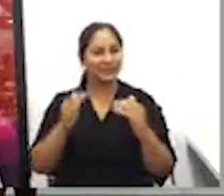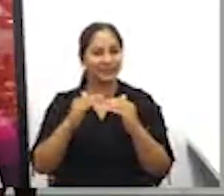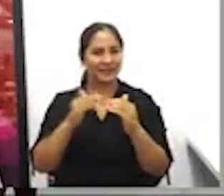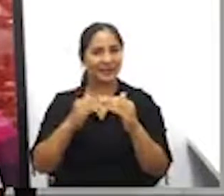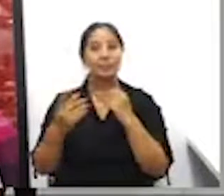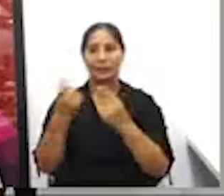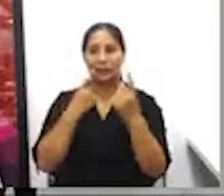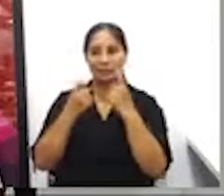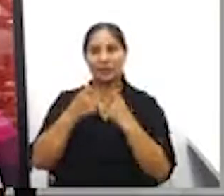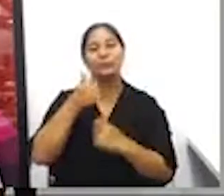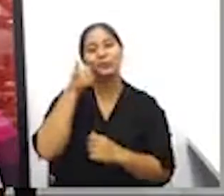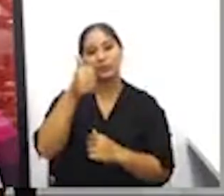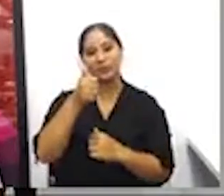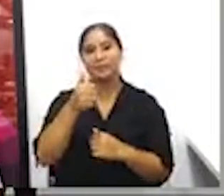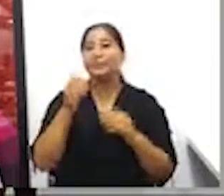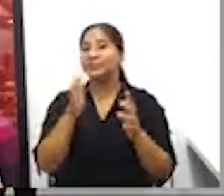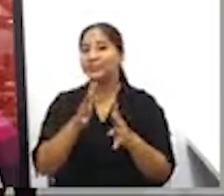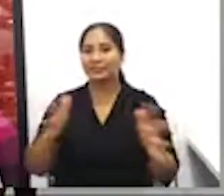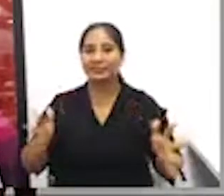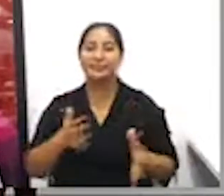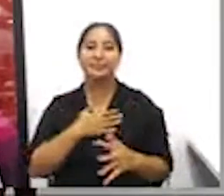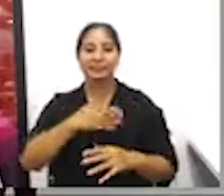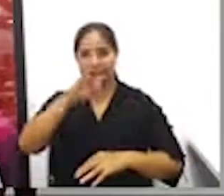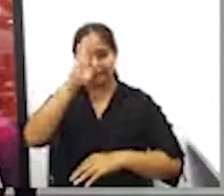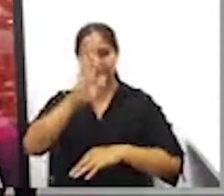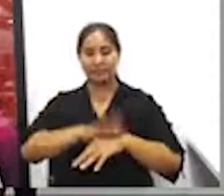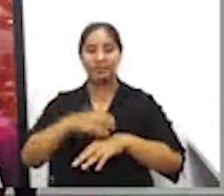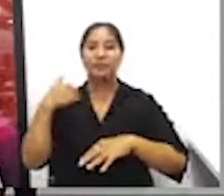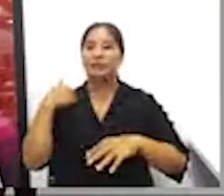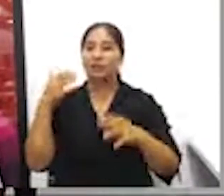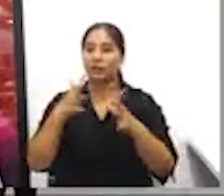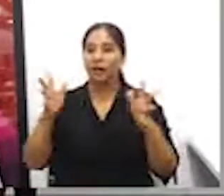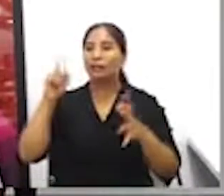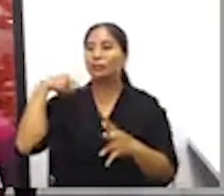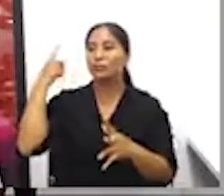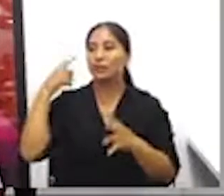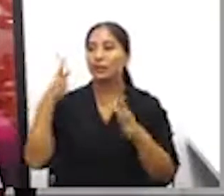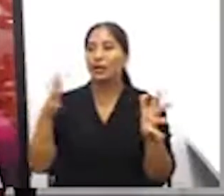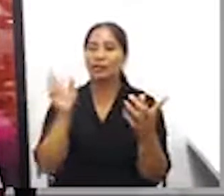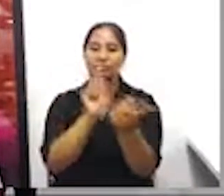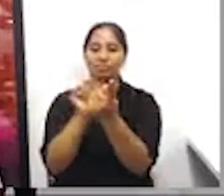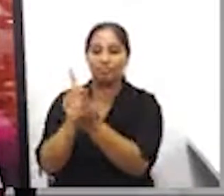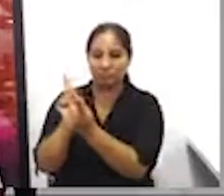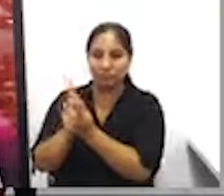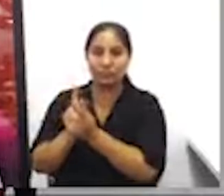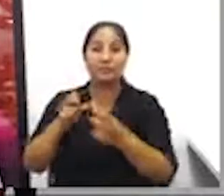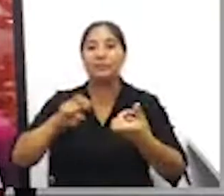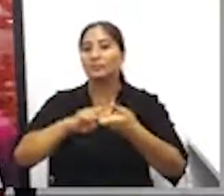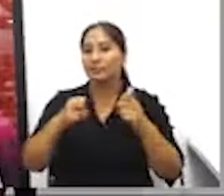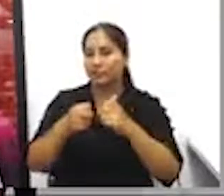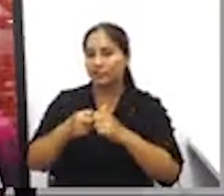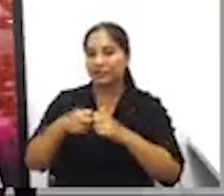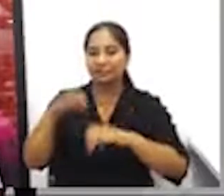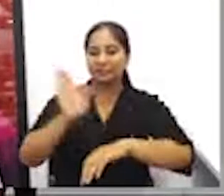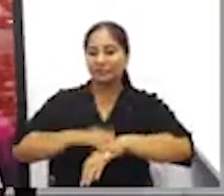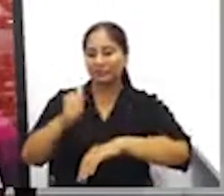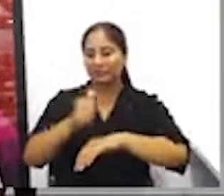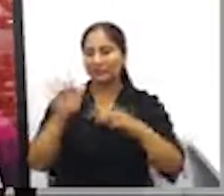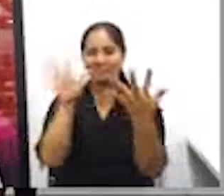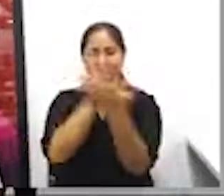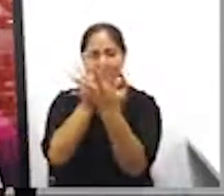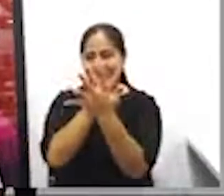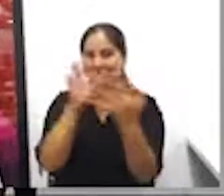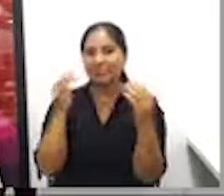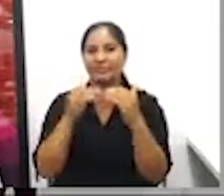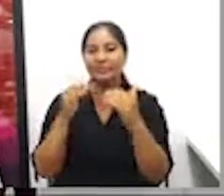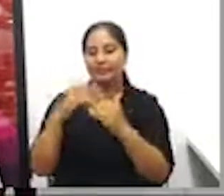this similar situation, no? So we also have another questions from the audience in this room.